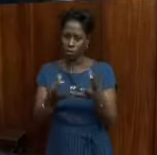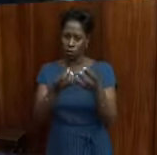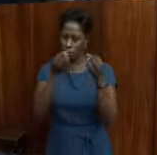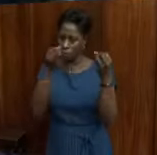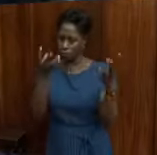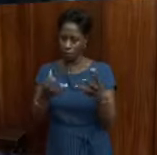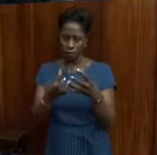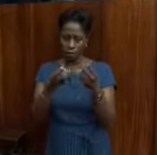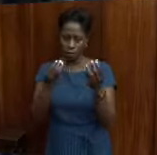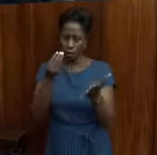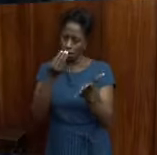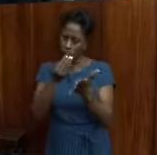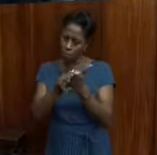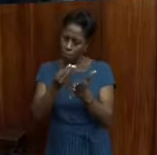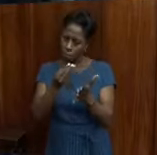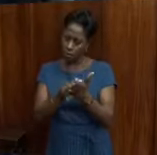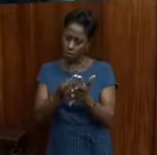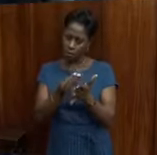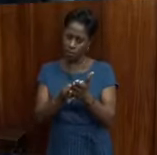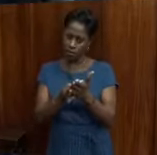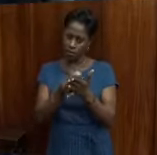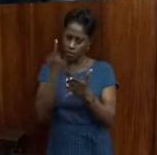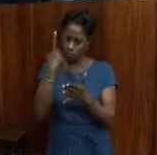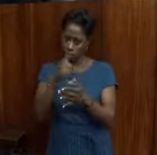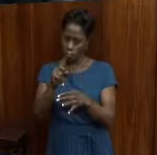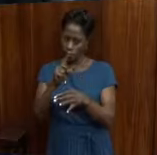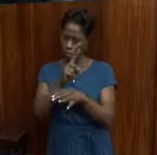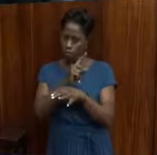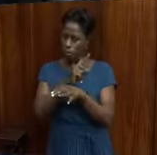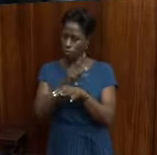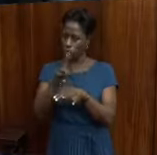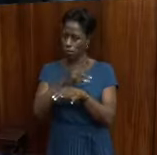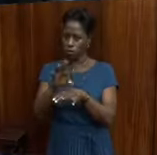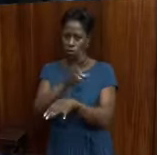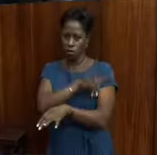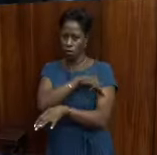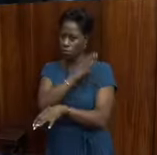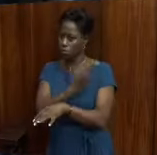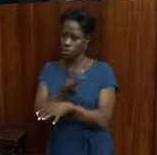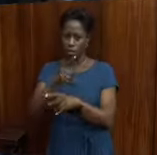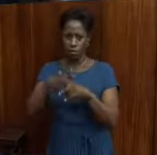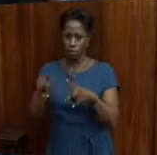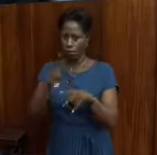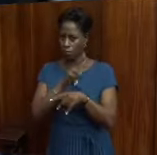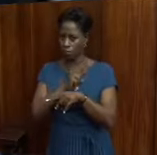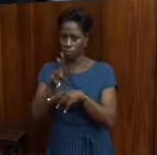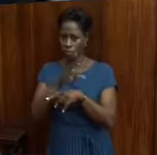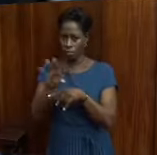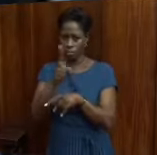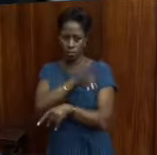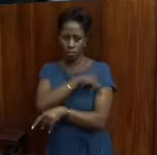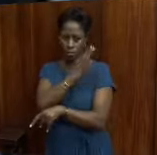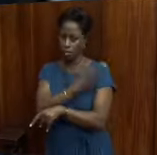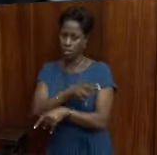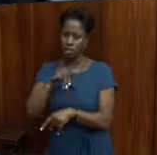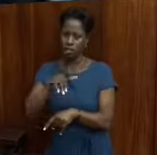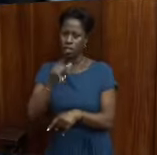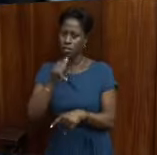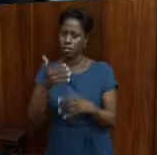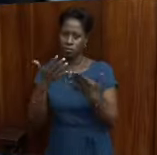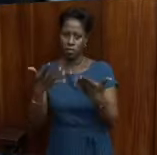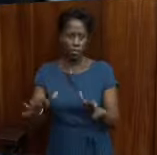to bring the ground floor into use. It is to be noted that the scope of work made no